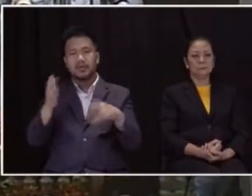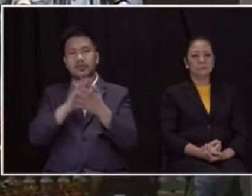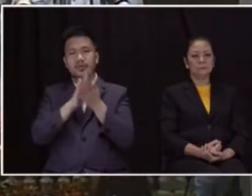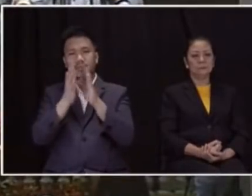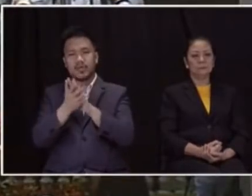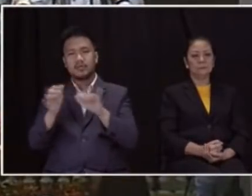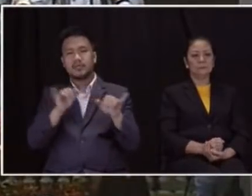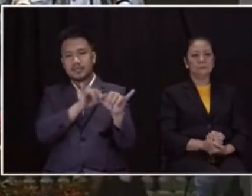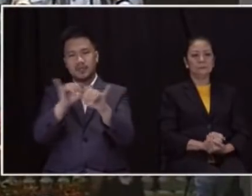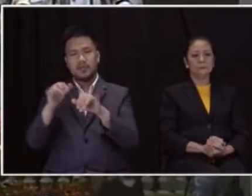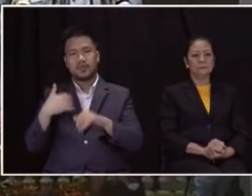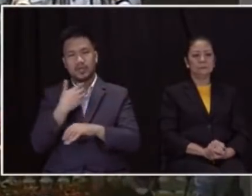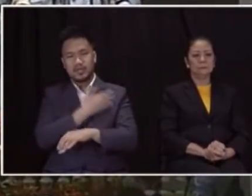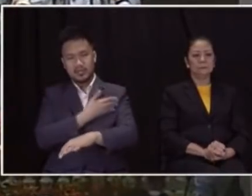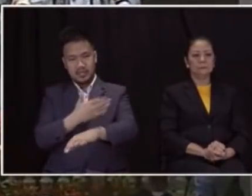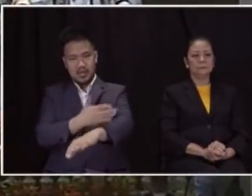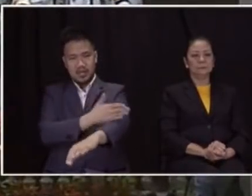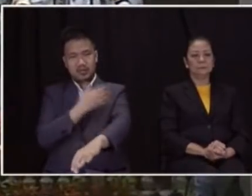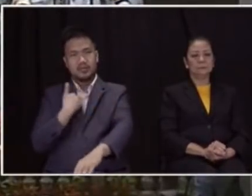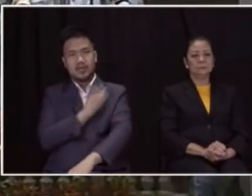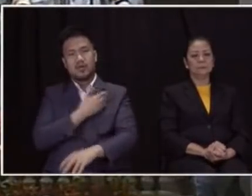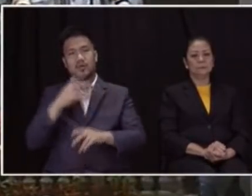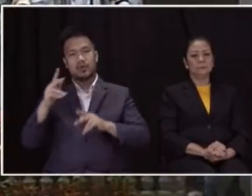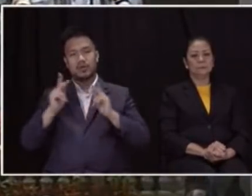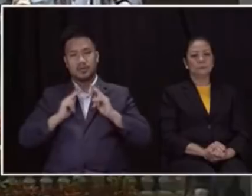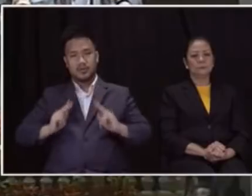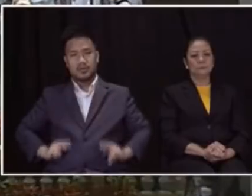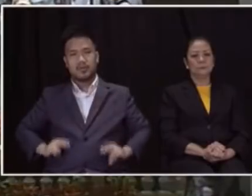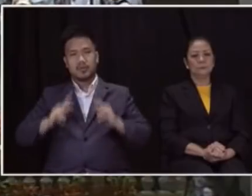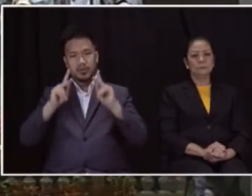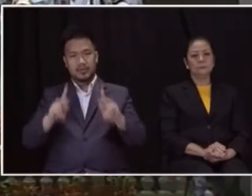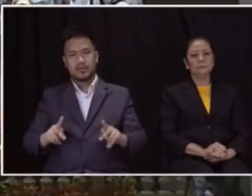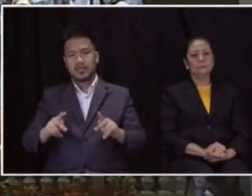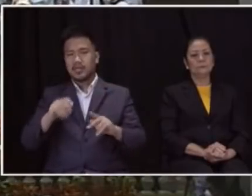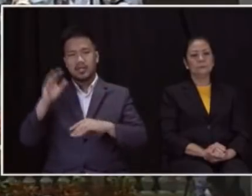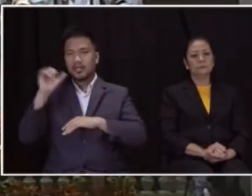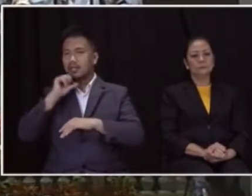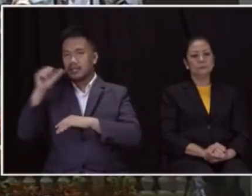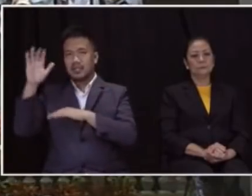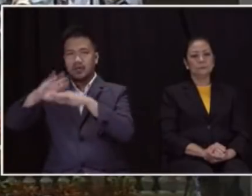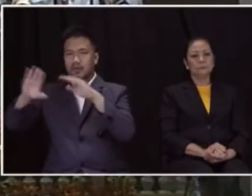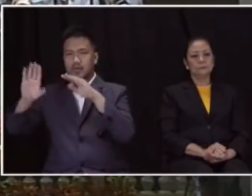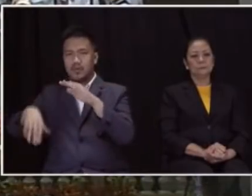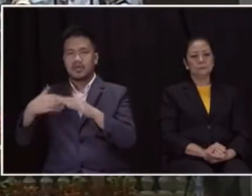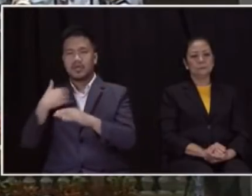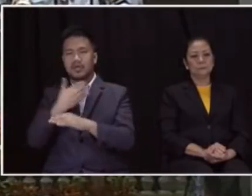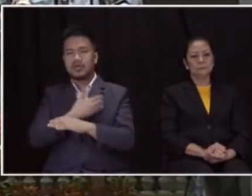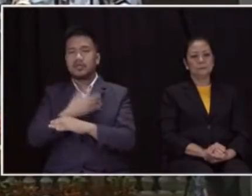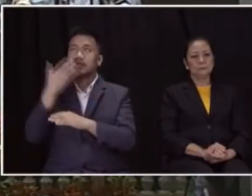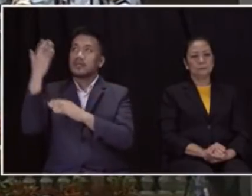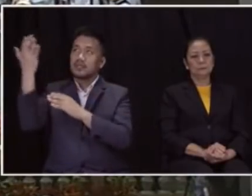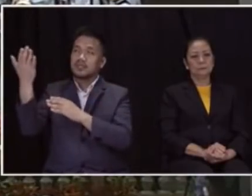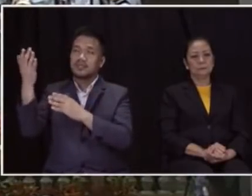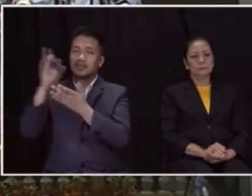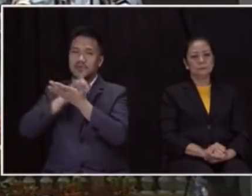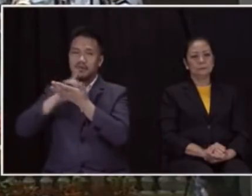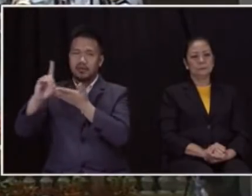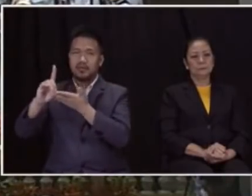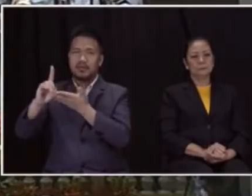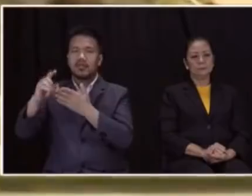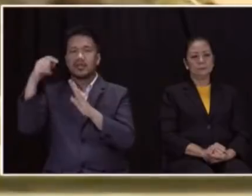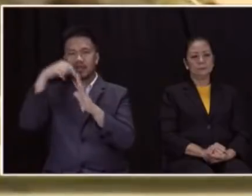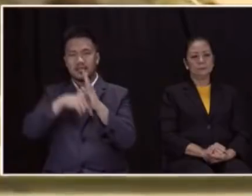humanity without thereby diminishing his divinity, and has entered the depths of this world so